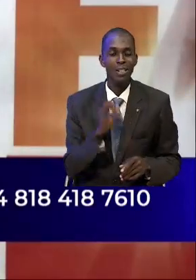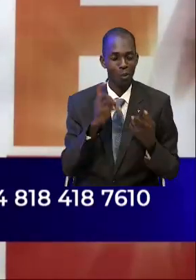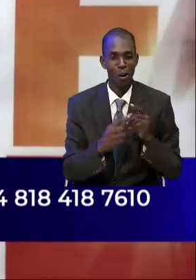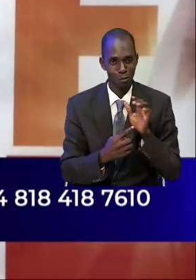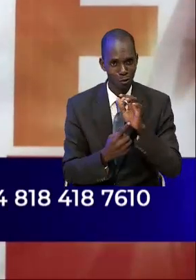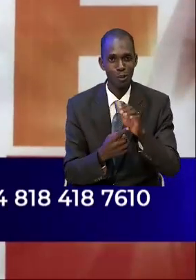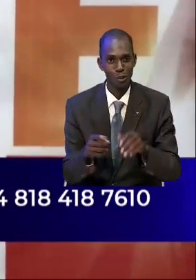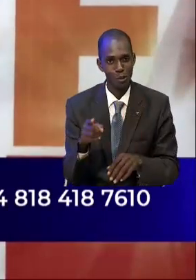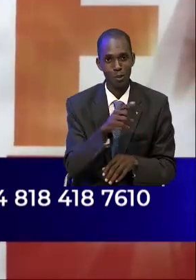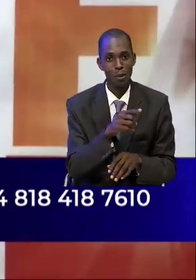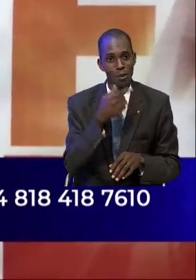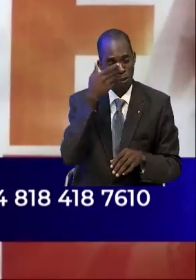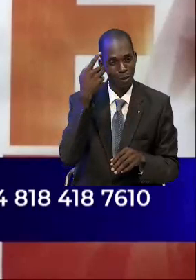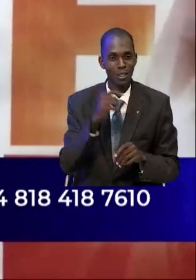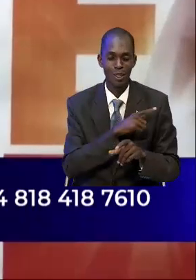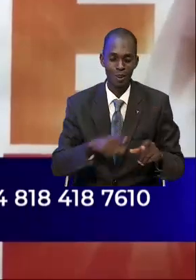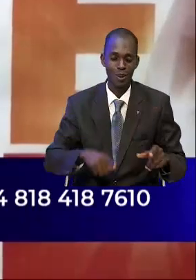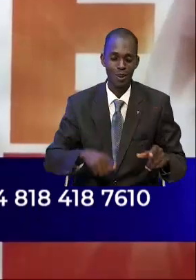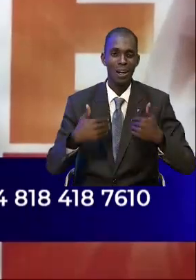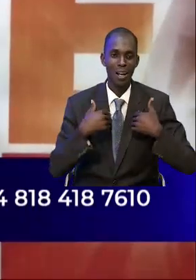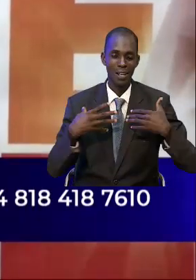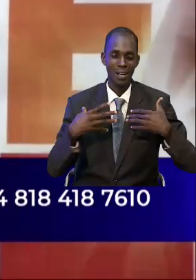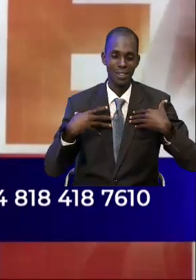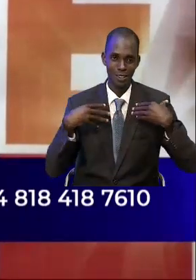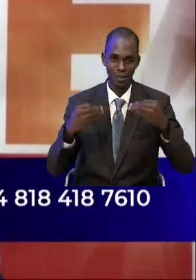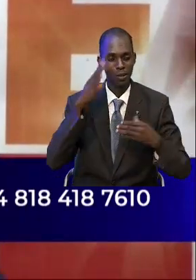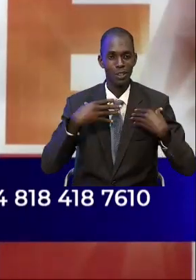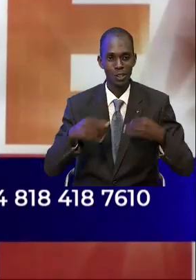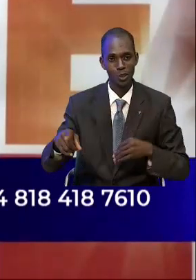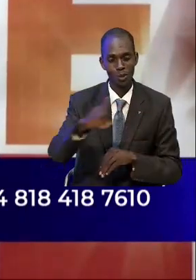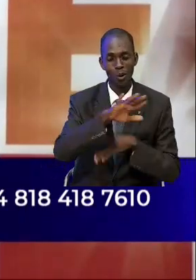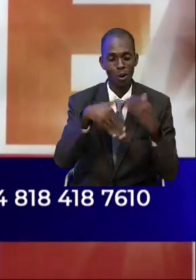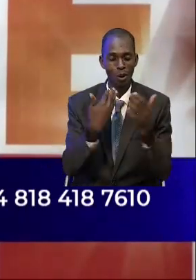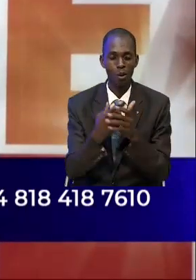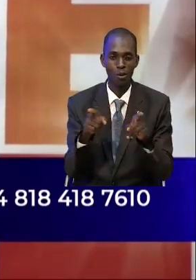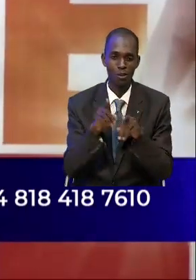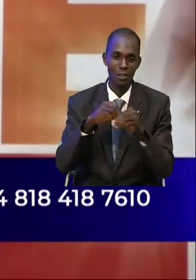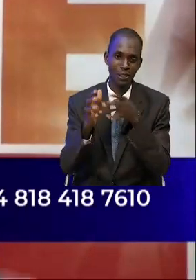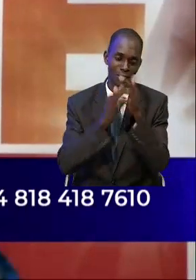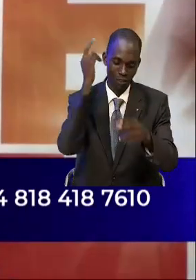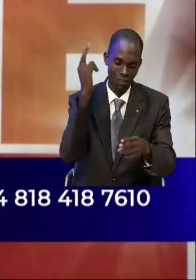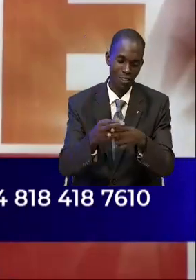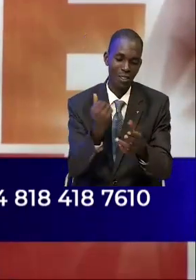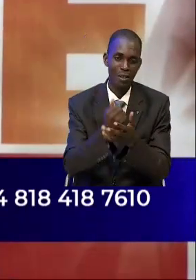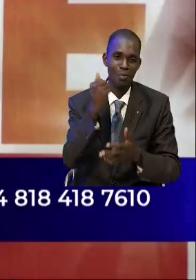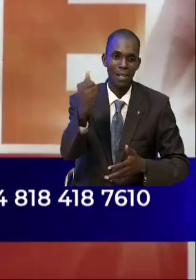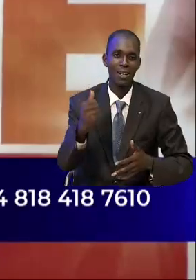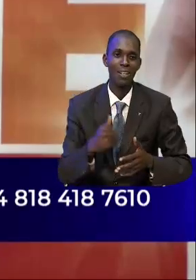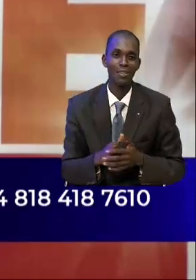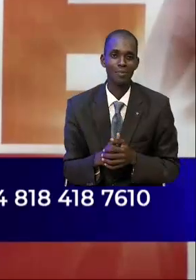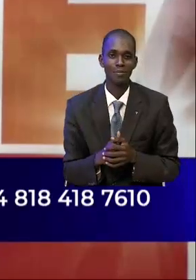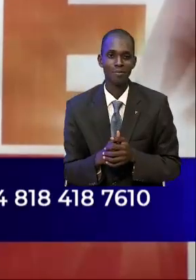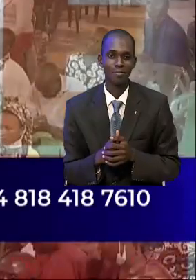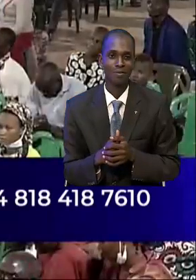hand. And I want to assure you, as the Lord has healed me, God will meet you at the point of